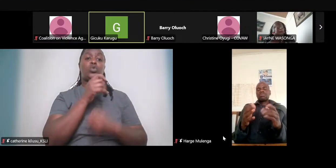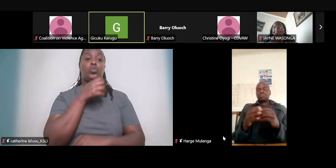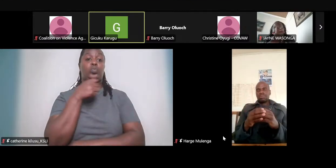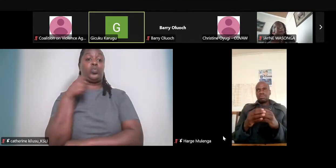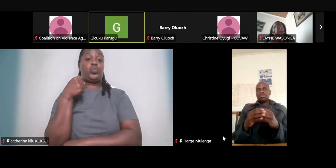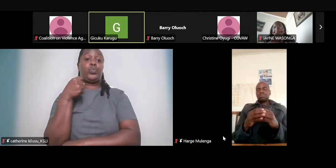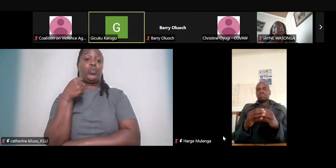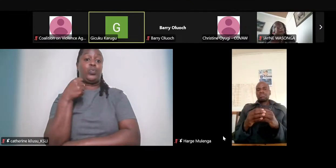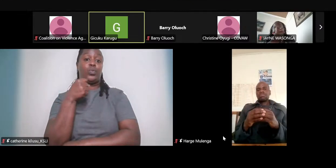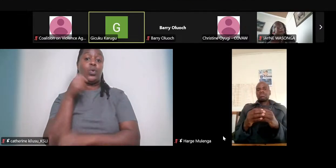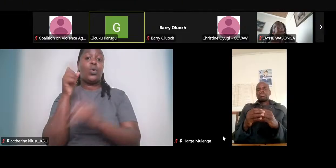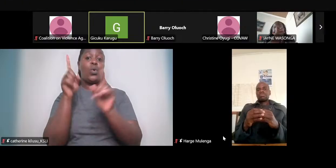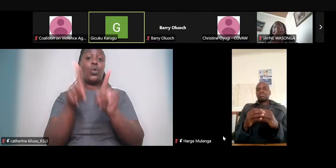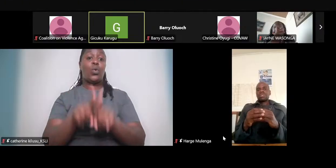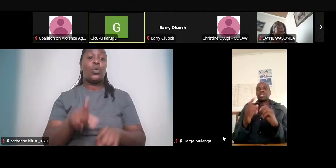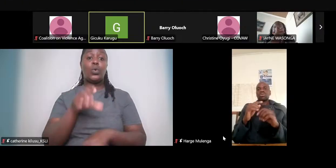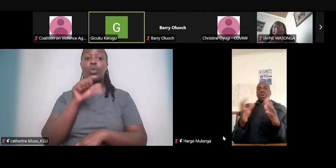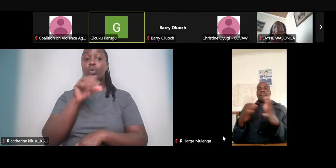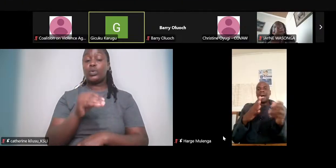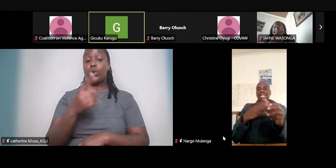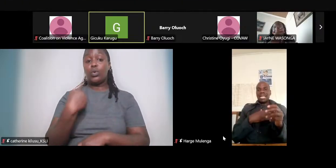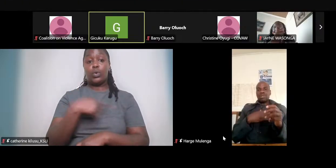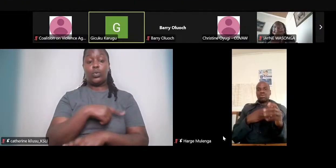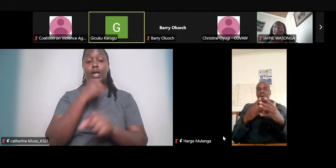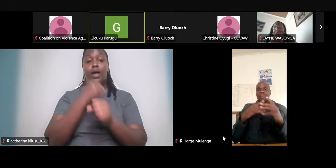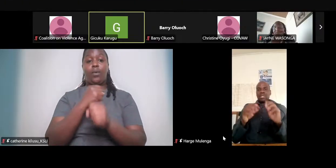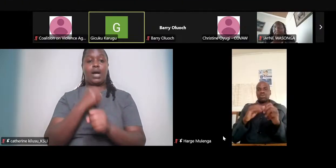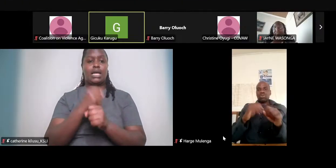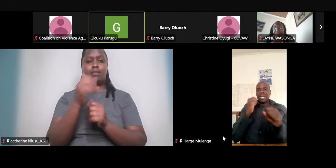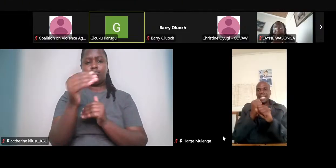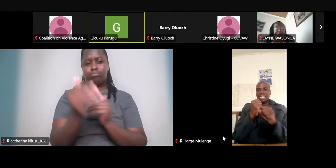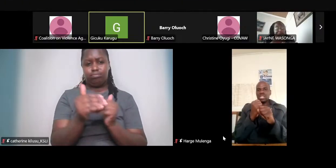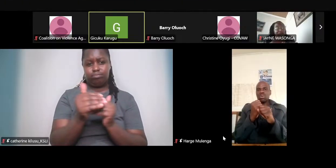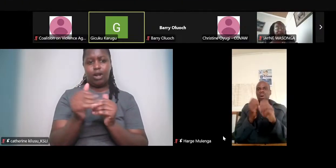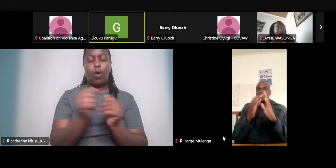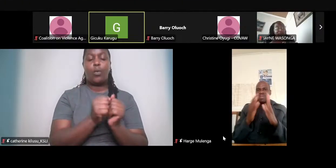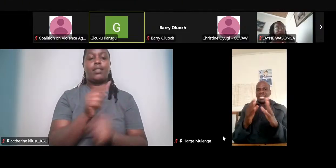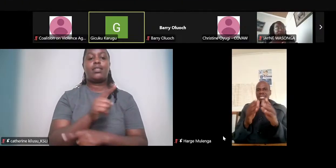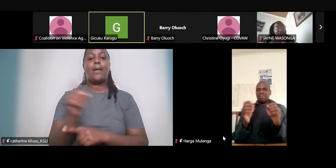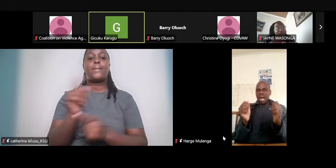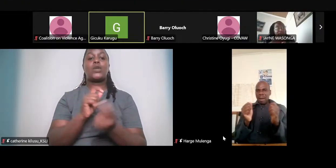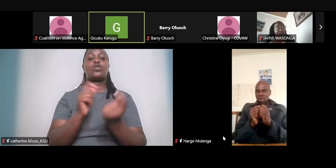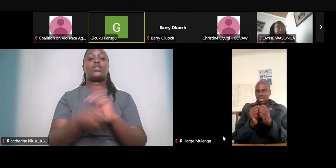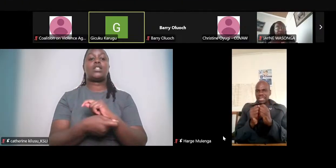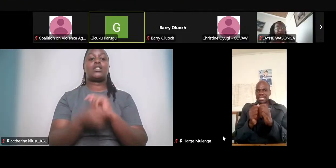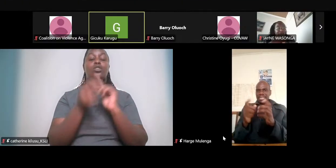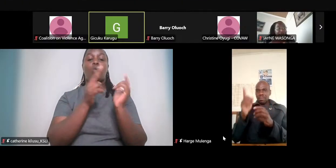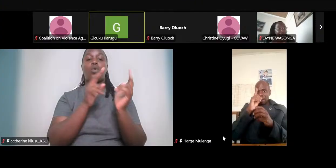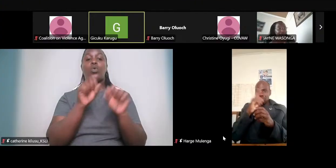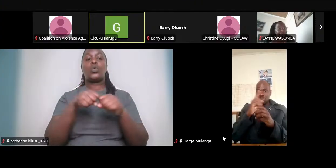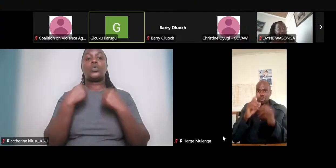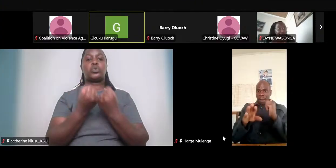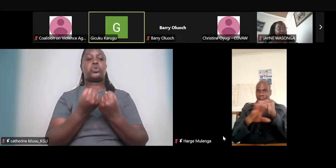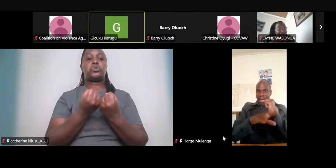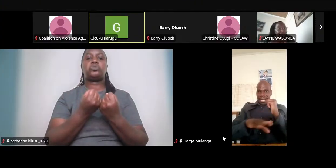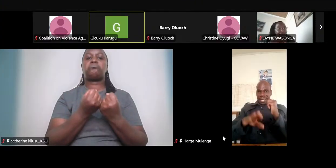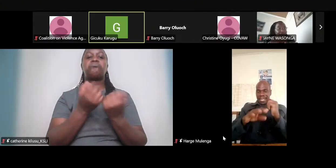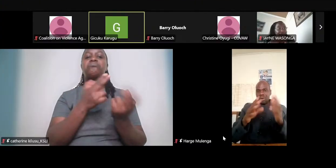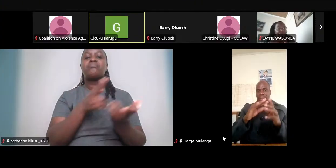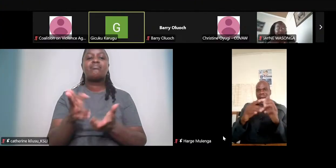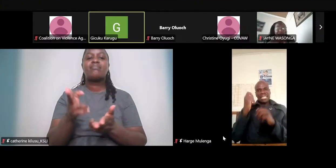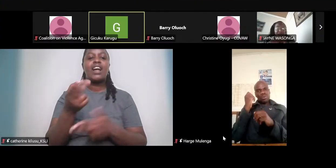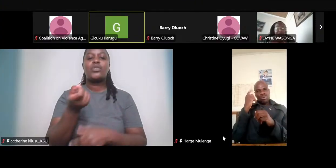and so we are working closer with them to change social norms, to understand human